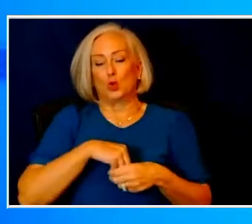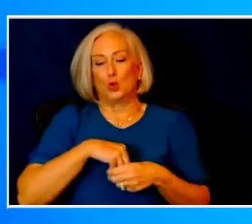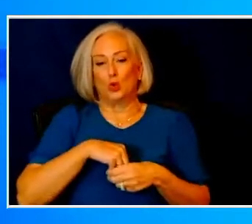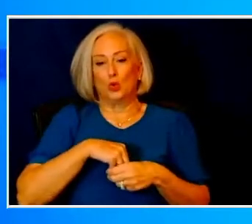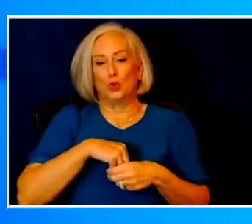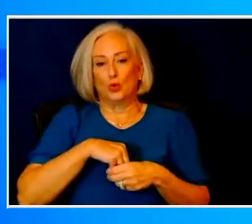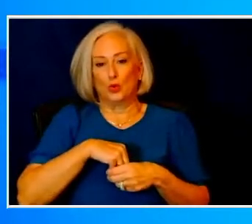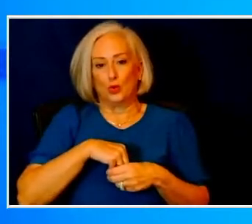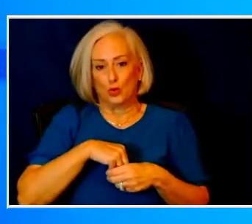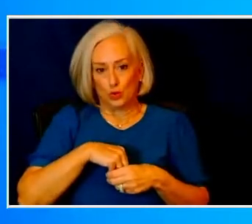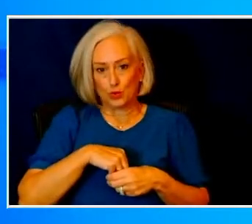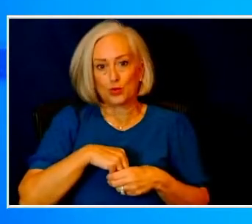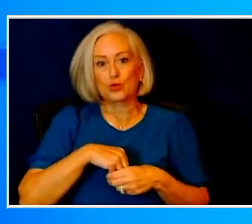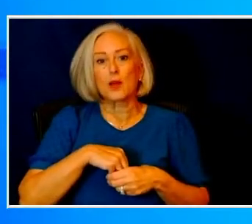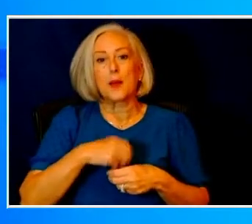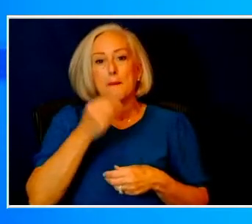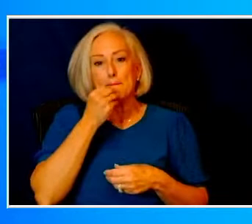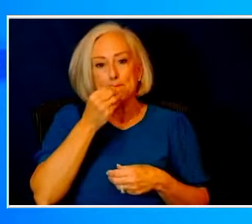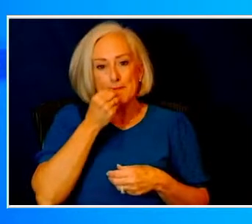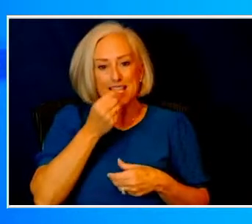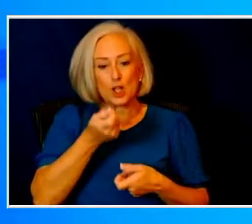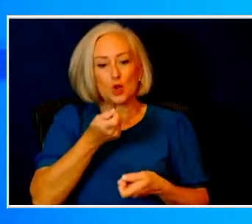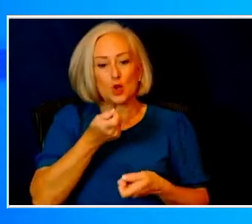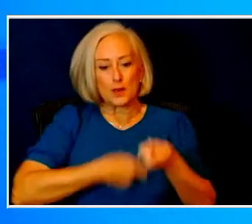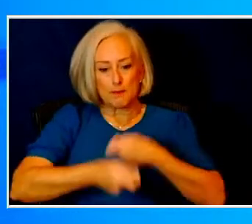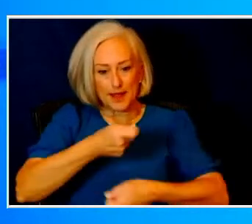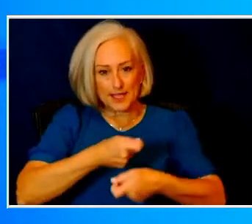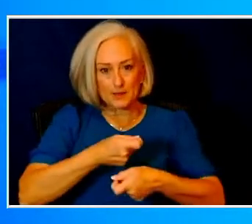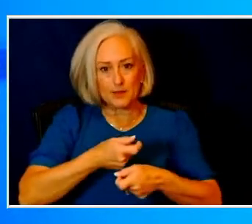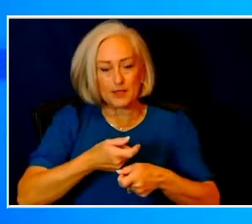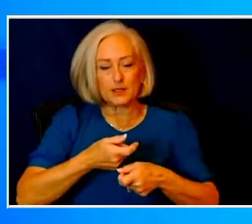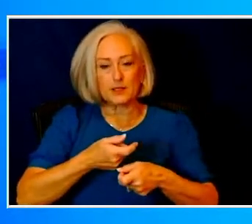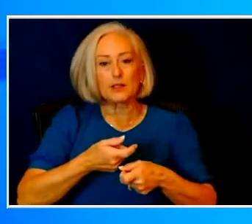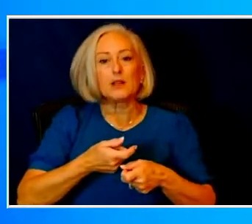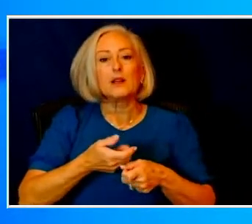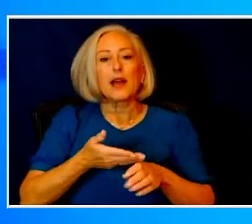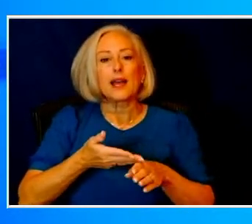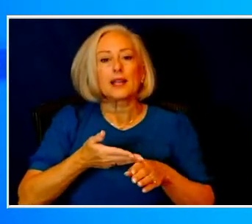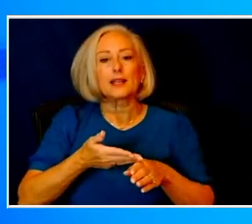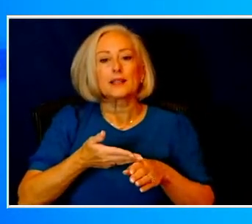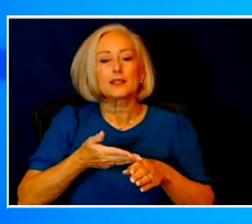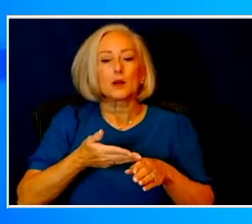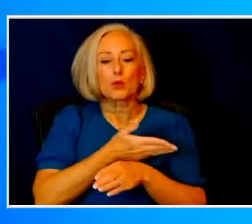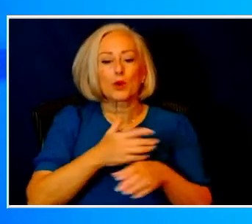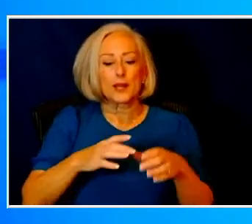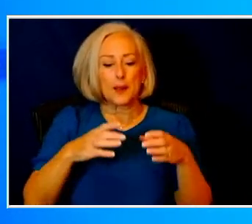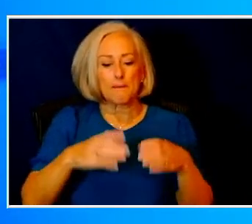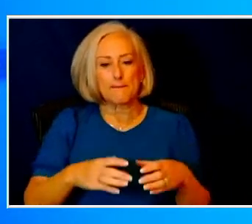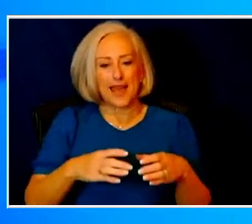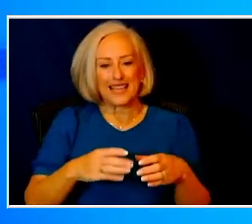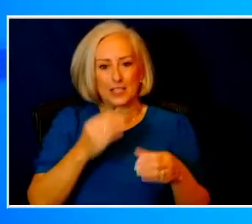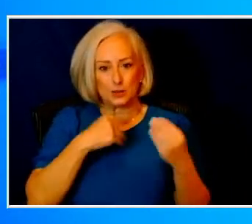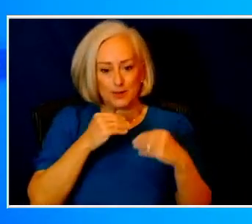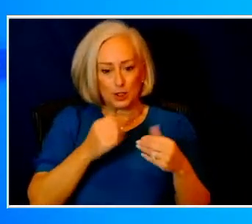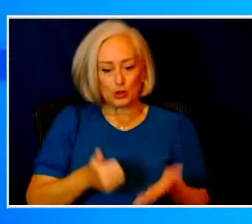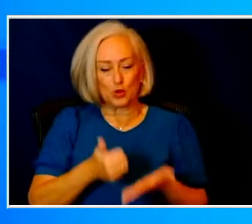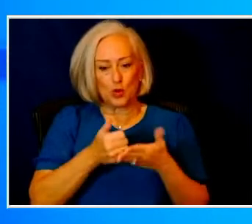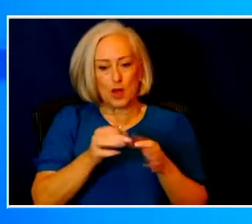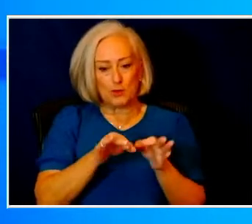meal replacements and prepackaged meals that really help simplify the process early and allow us to get